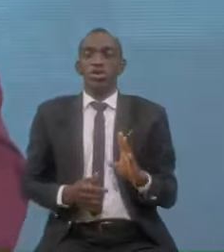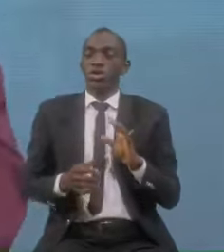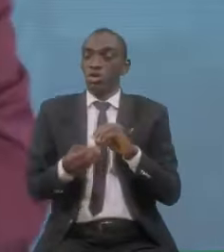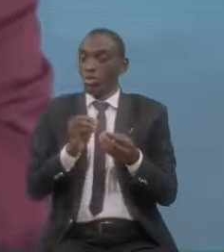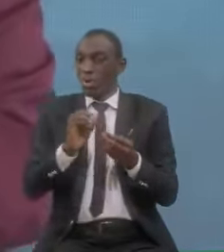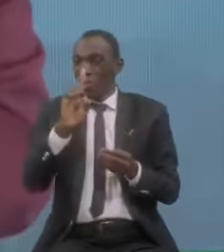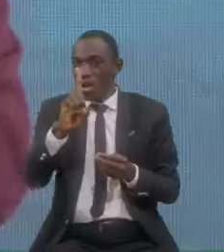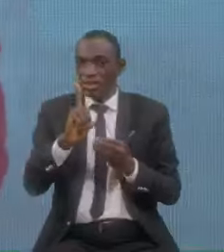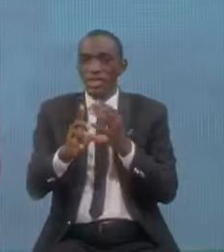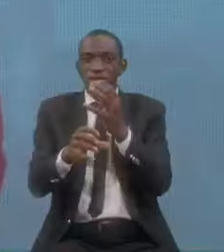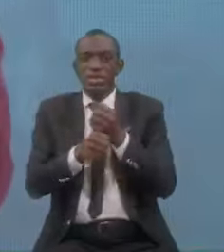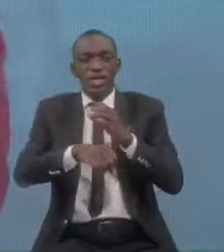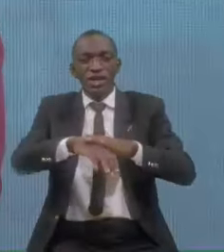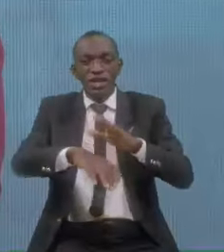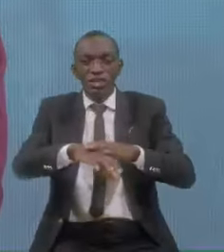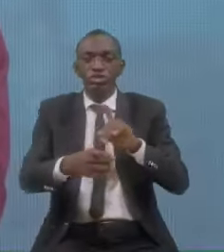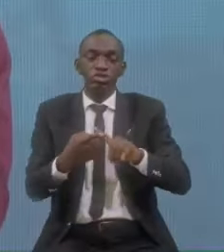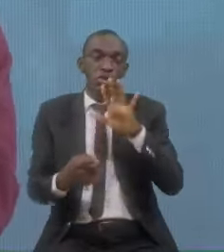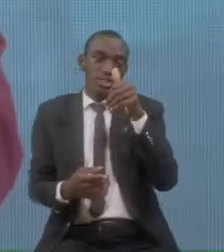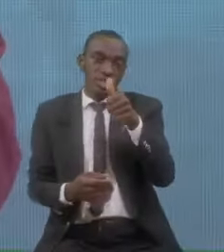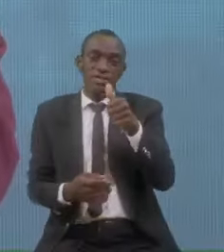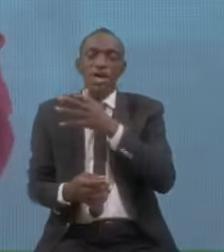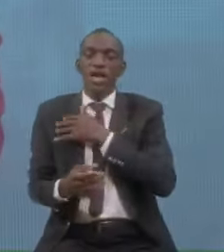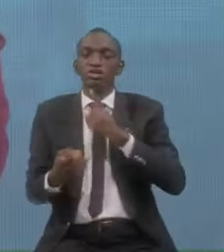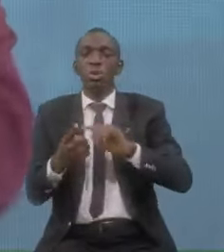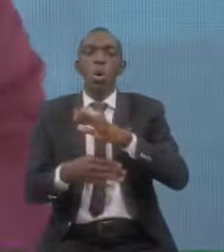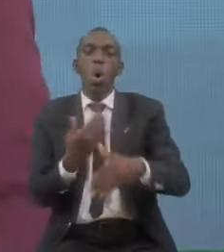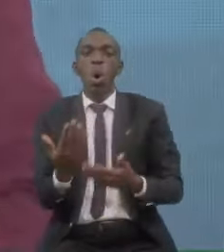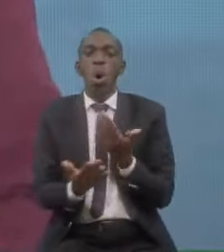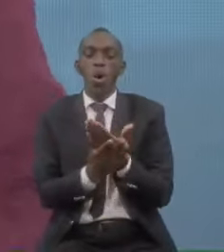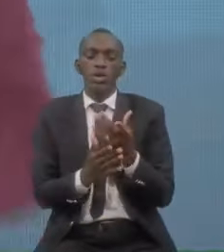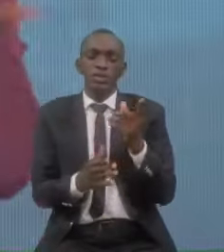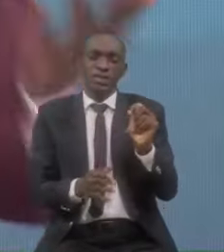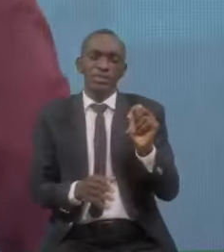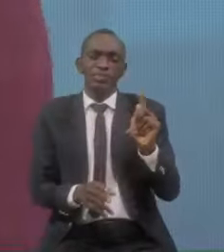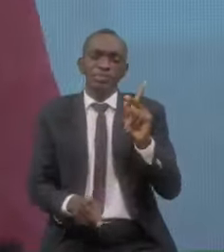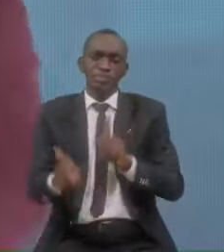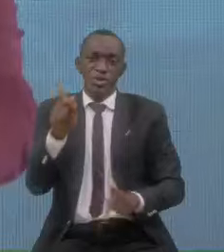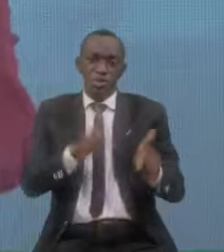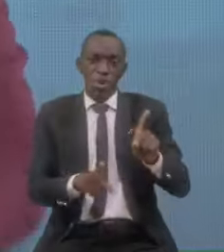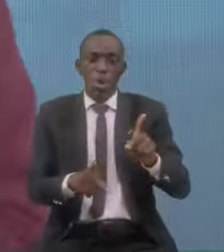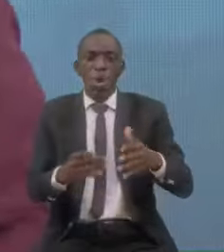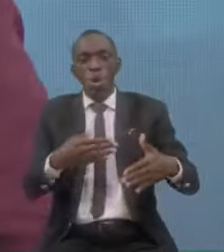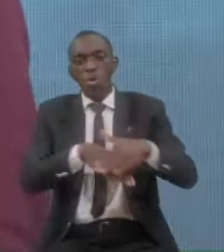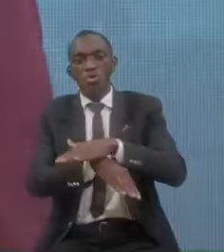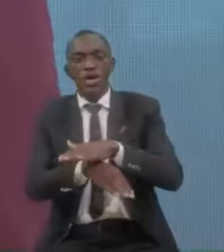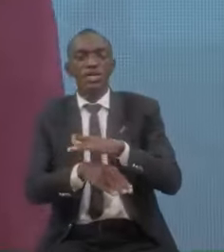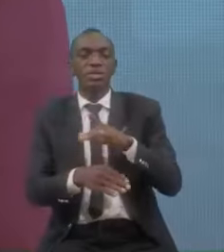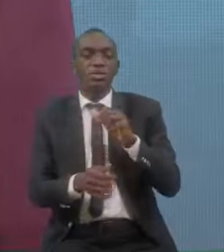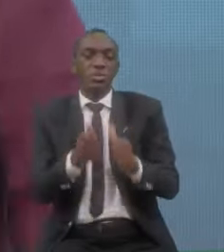yourselves and to all the flock over the which the Holy Ghost has made